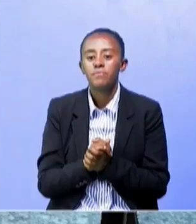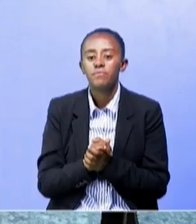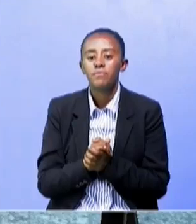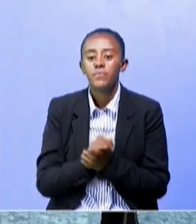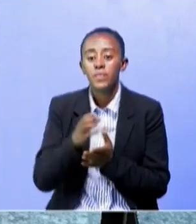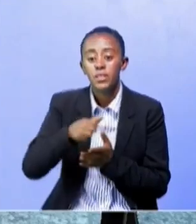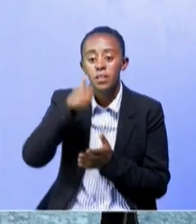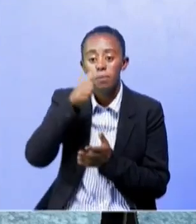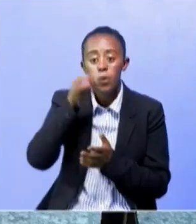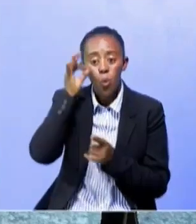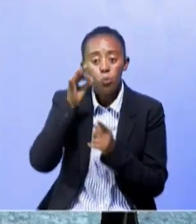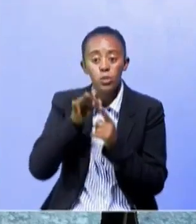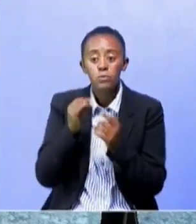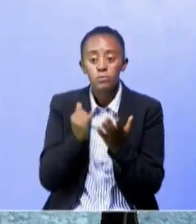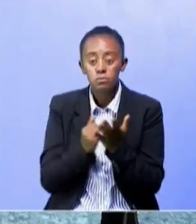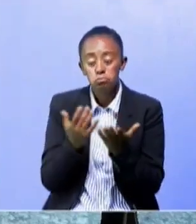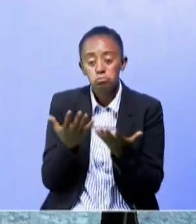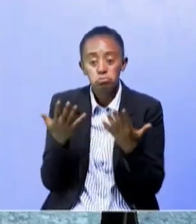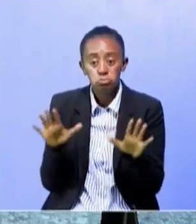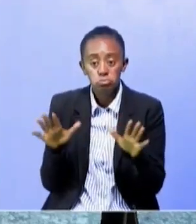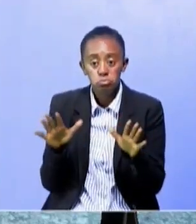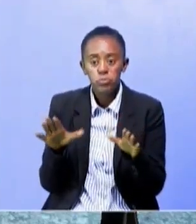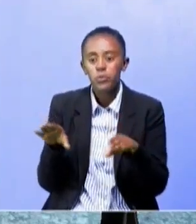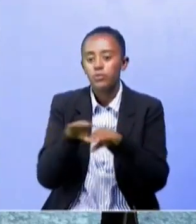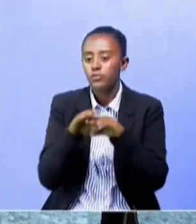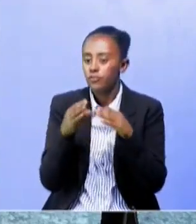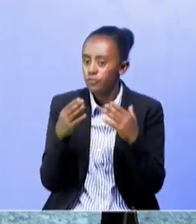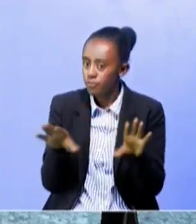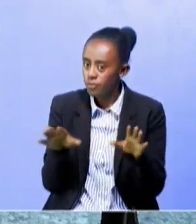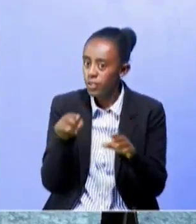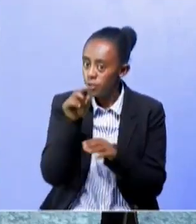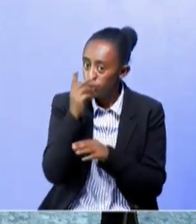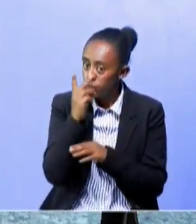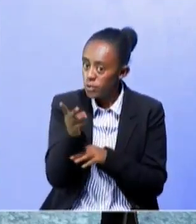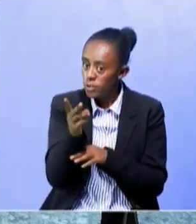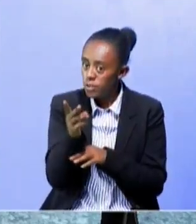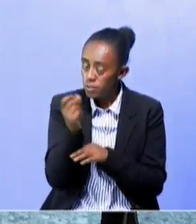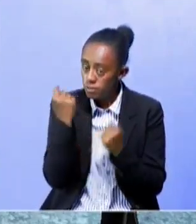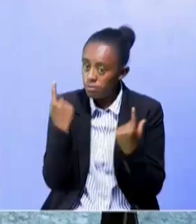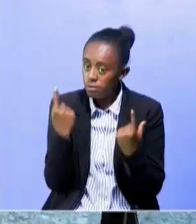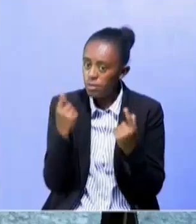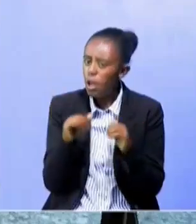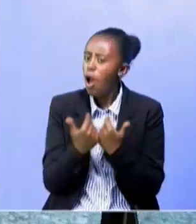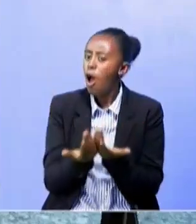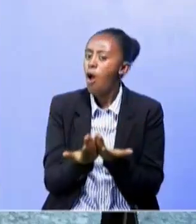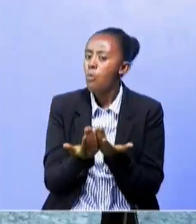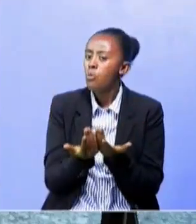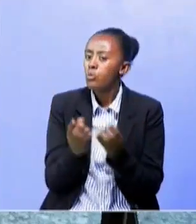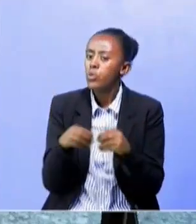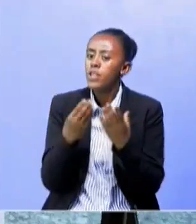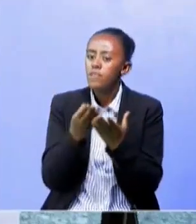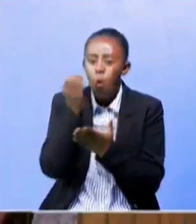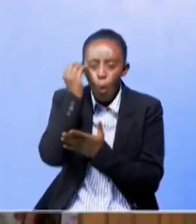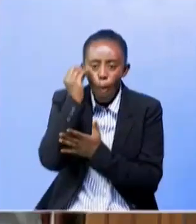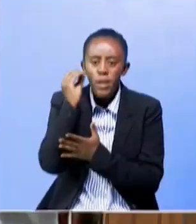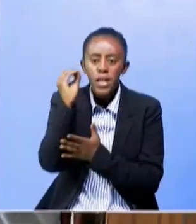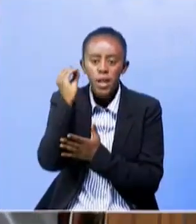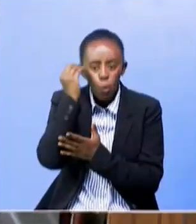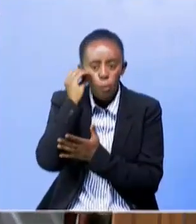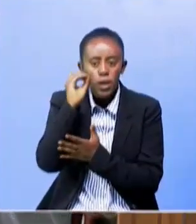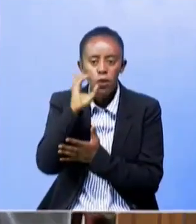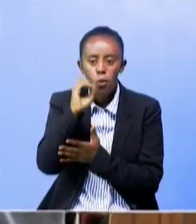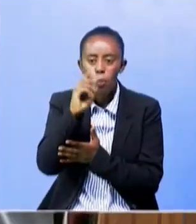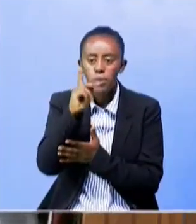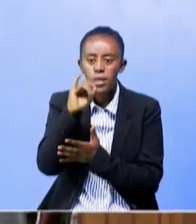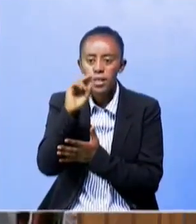The main objectives of this lesson is, I have already introduced you see, how to give opinion, giving opinion with different